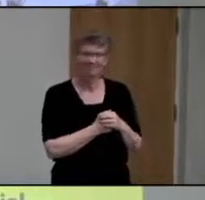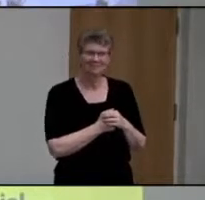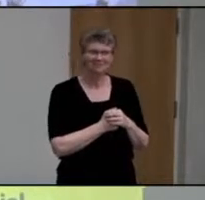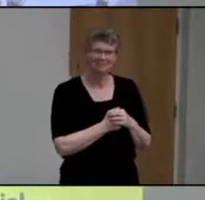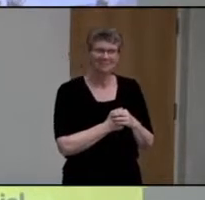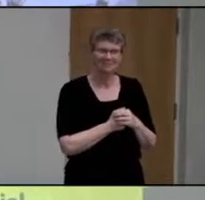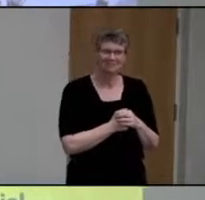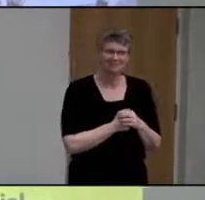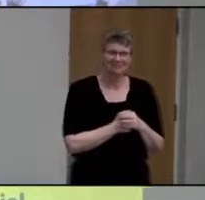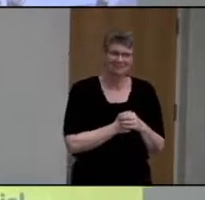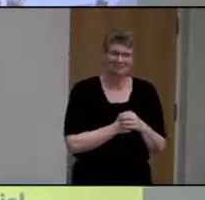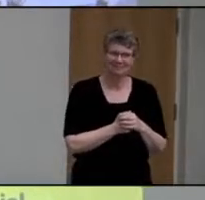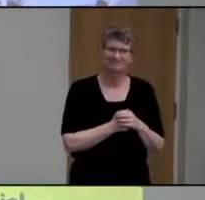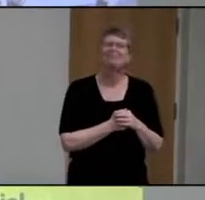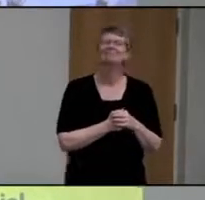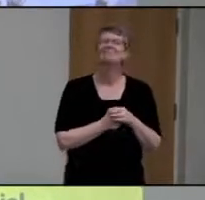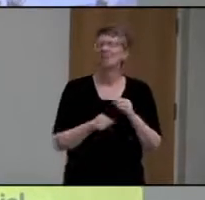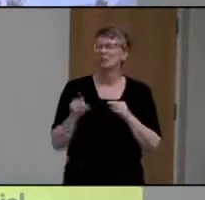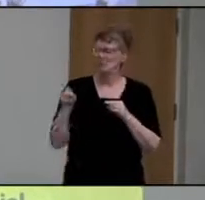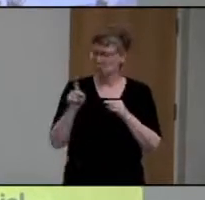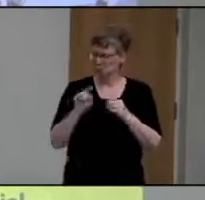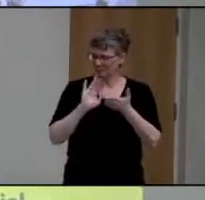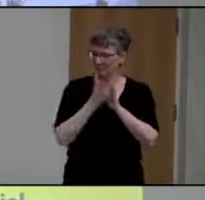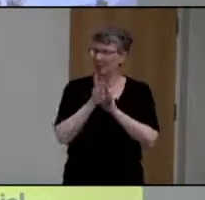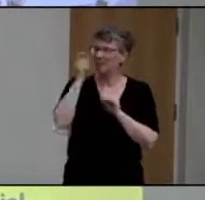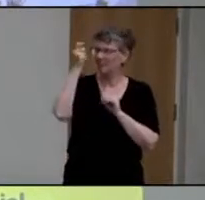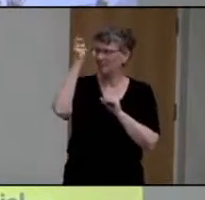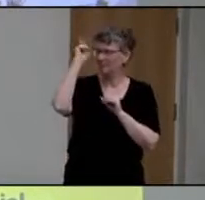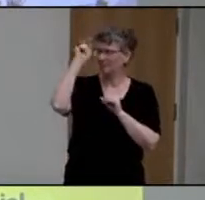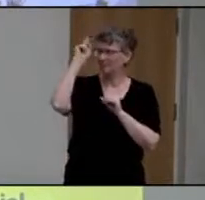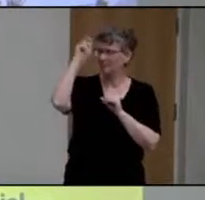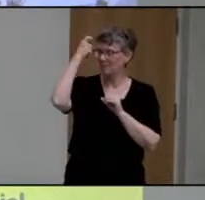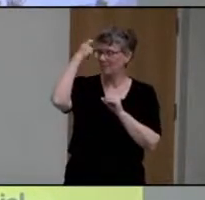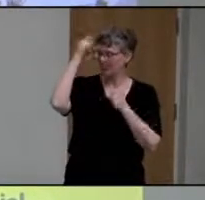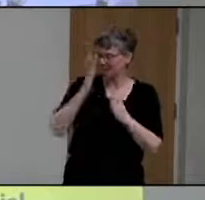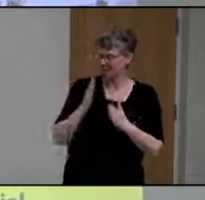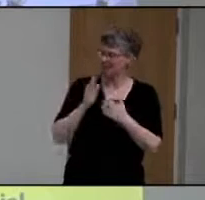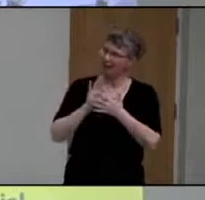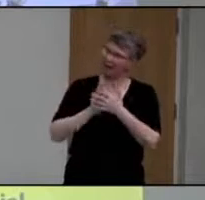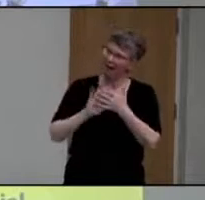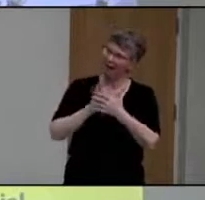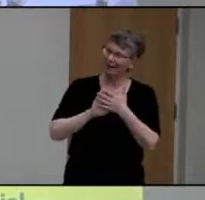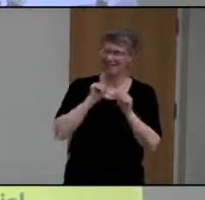No, God, yeah. All right. Okay, thanks very much. Thanks, Ryan. Cam Linke, CEO of Amy.